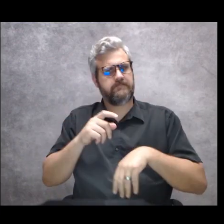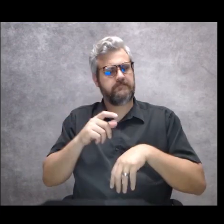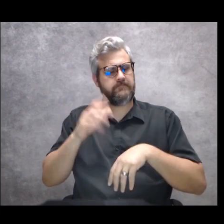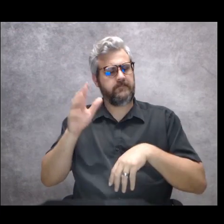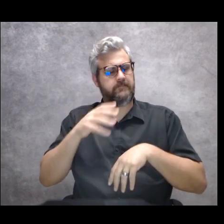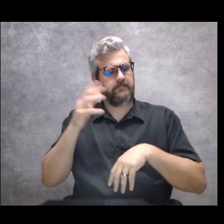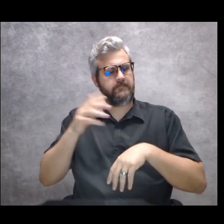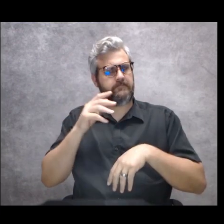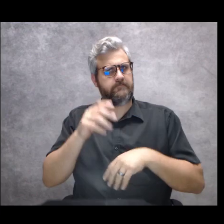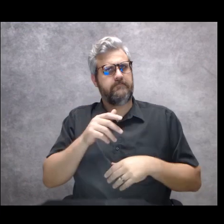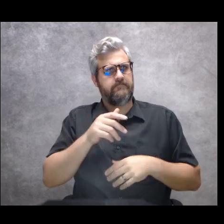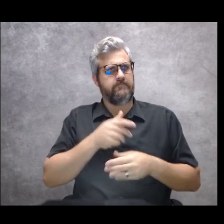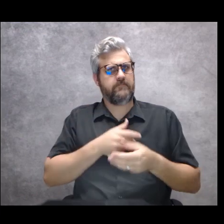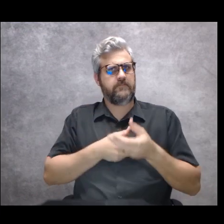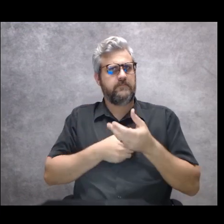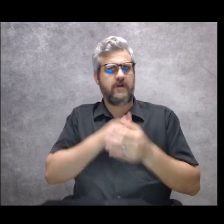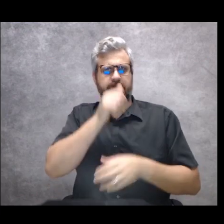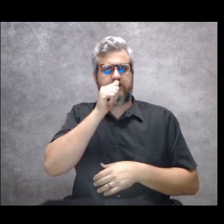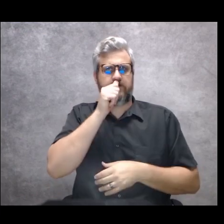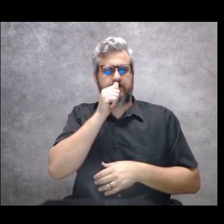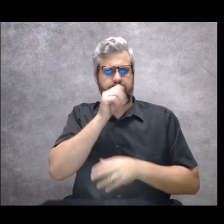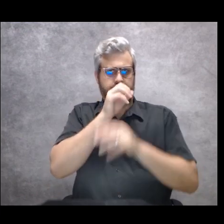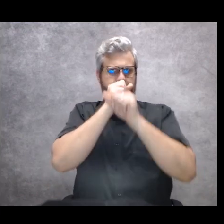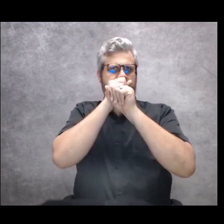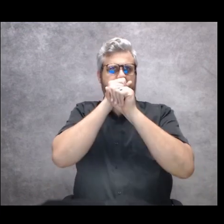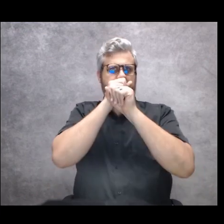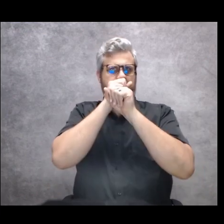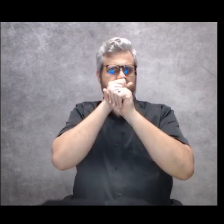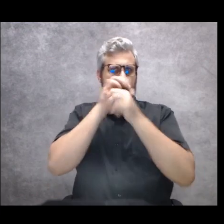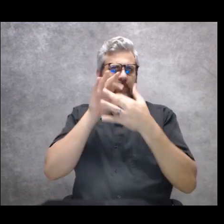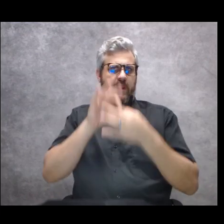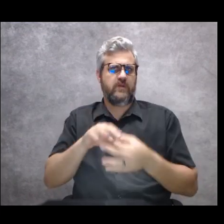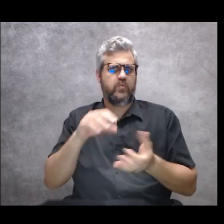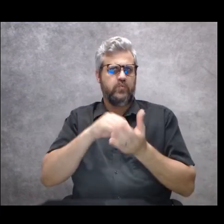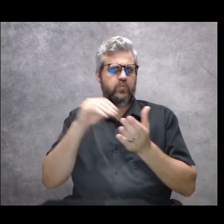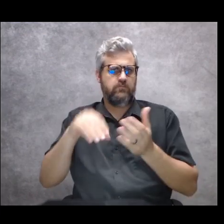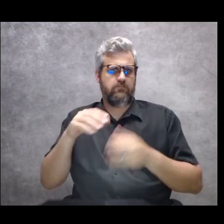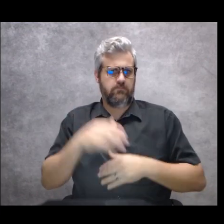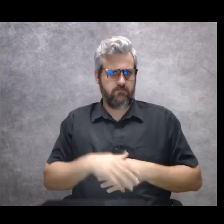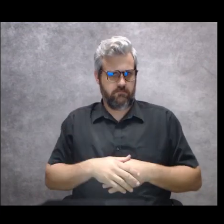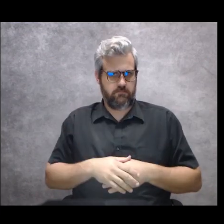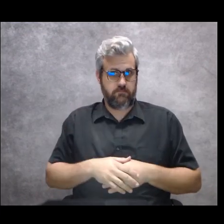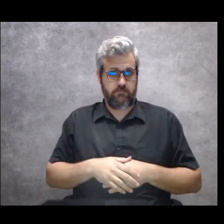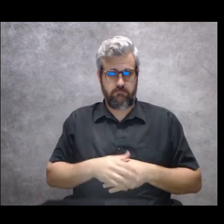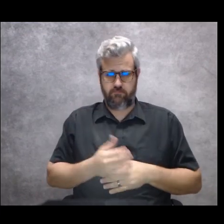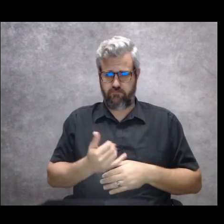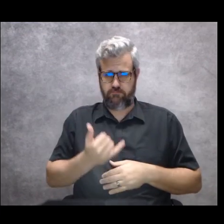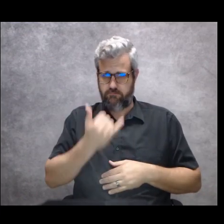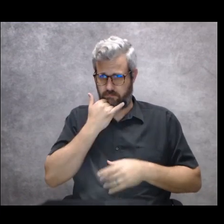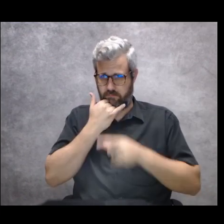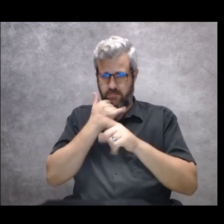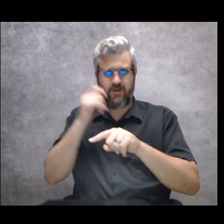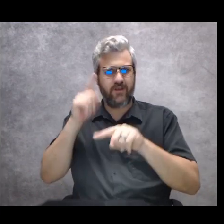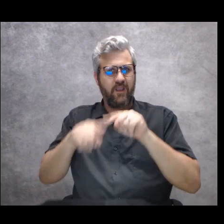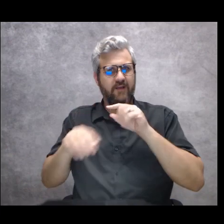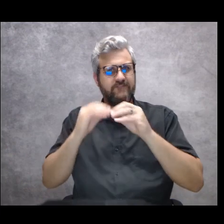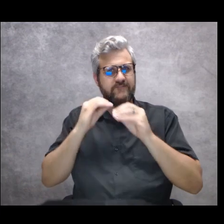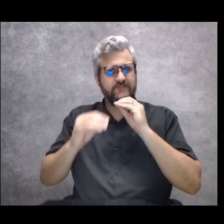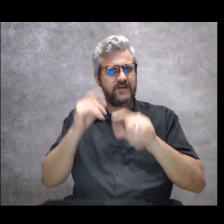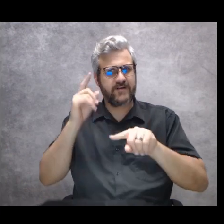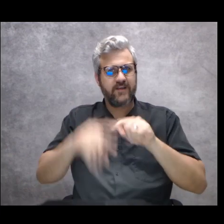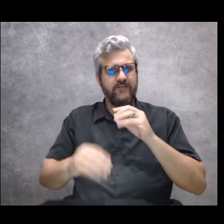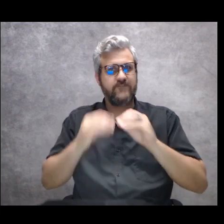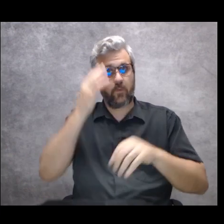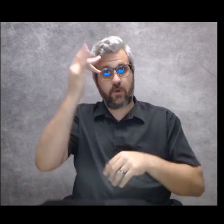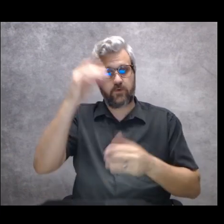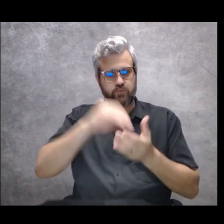confidentiality of the student. This discrepancy cannot be fixed because the student has moved out of your district.